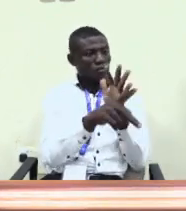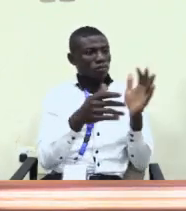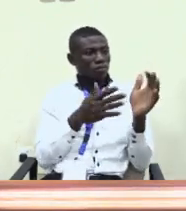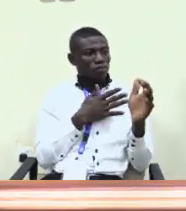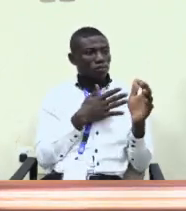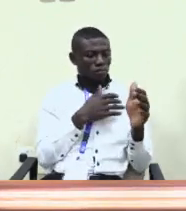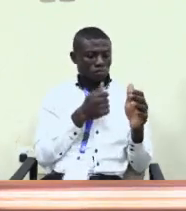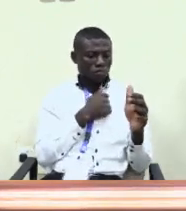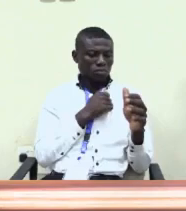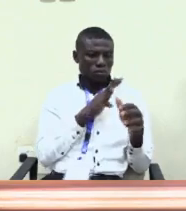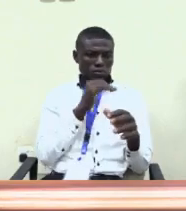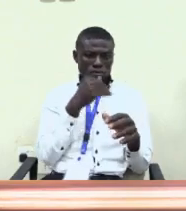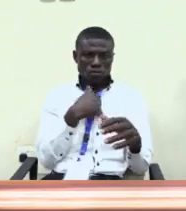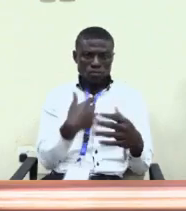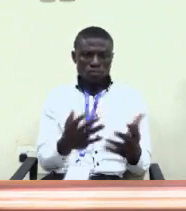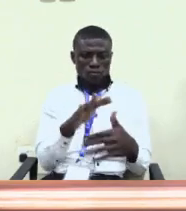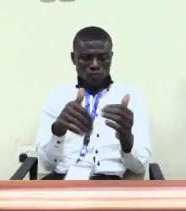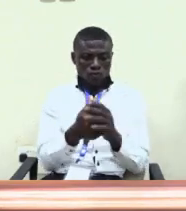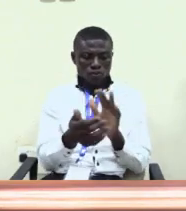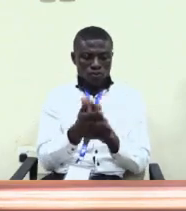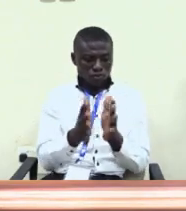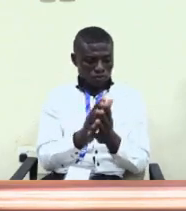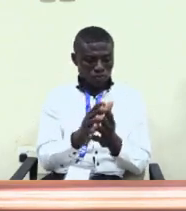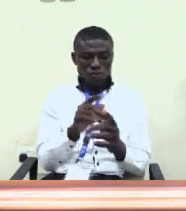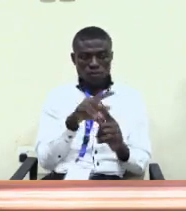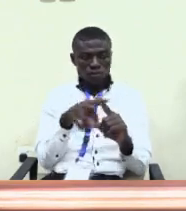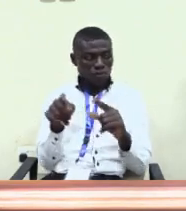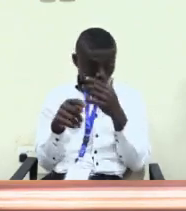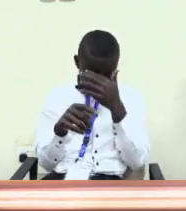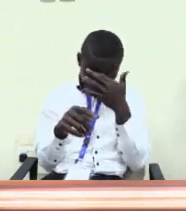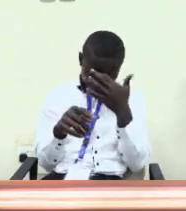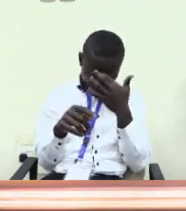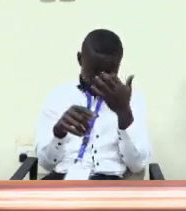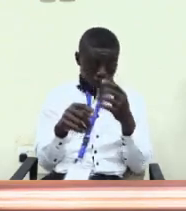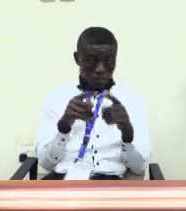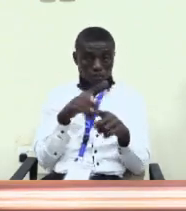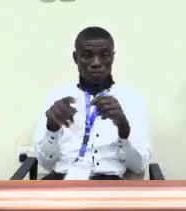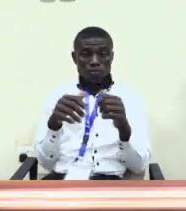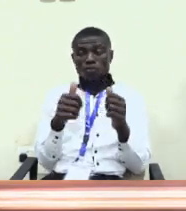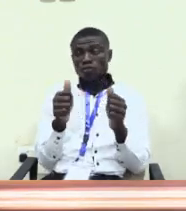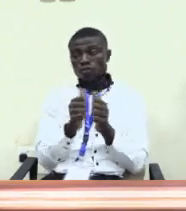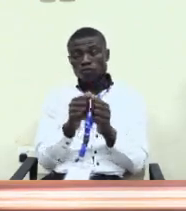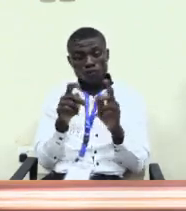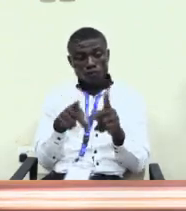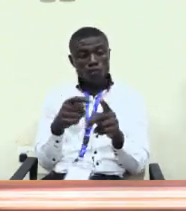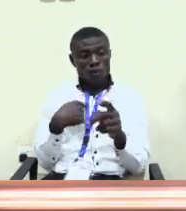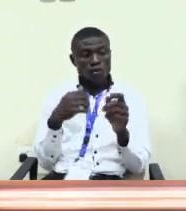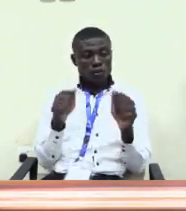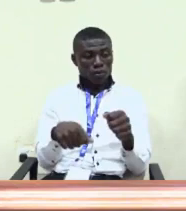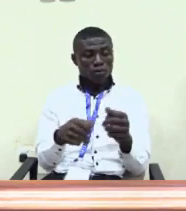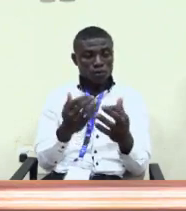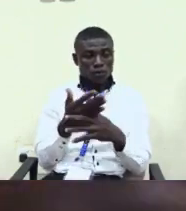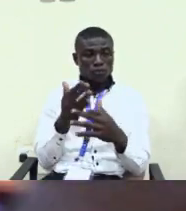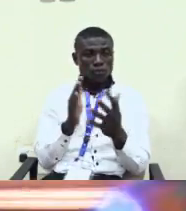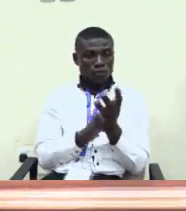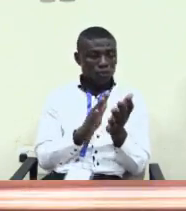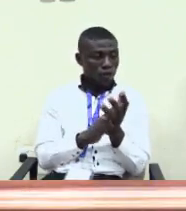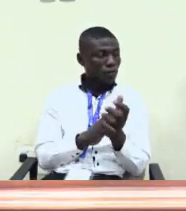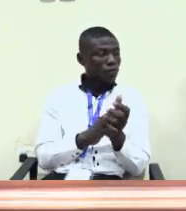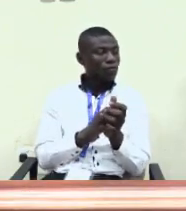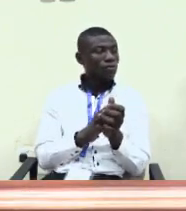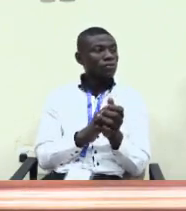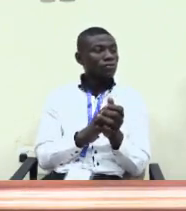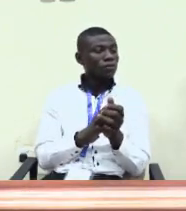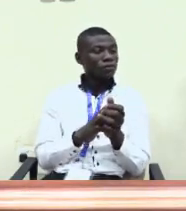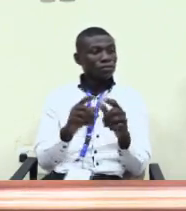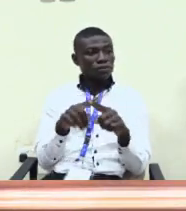my self-confidence. But per chances, I was able to go through school, and